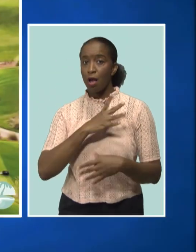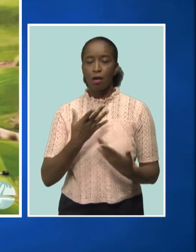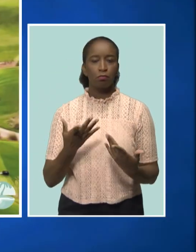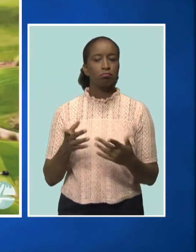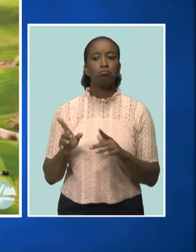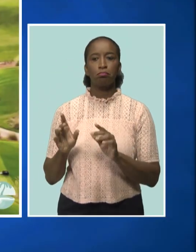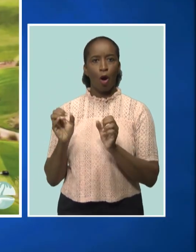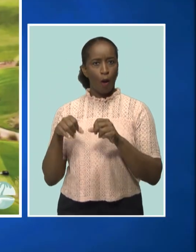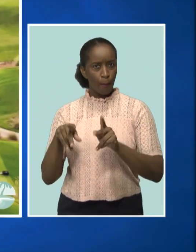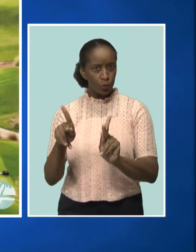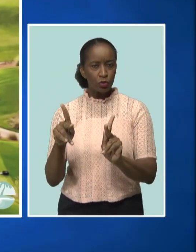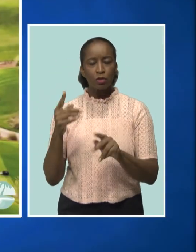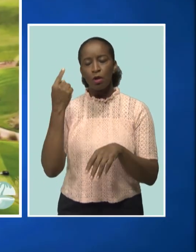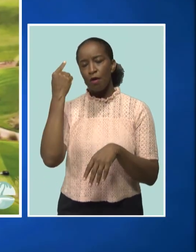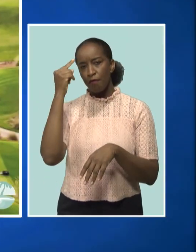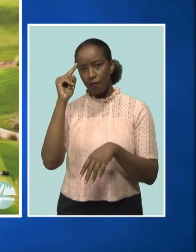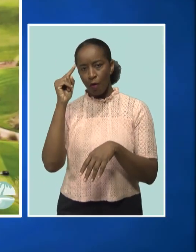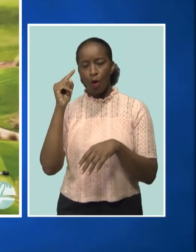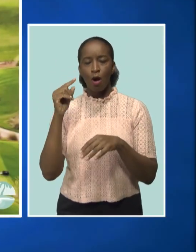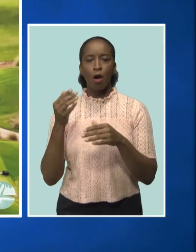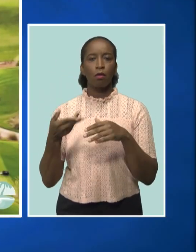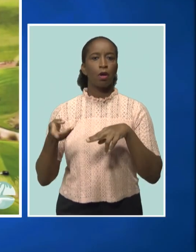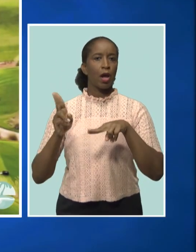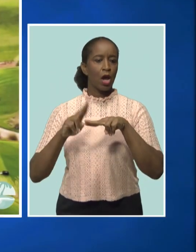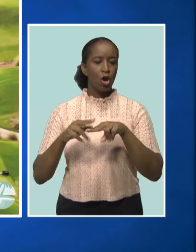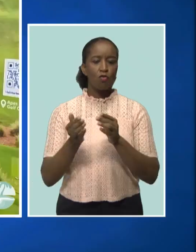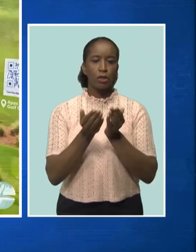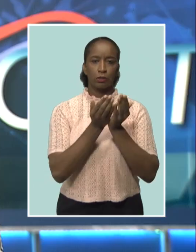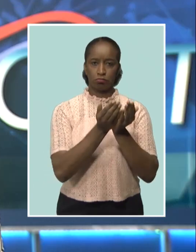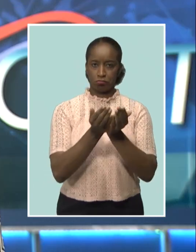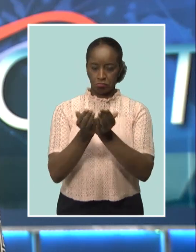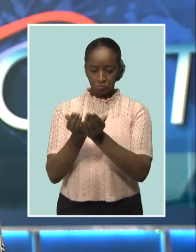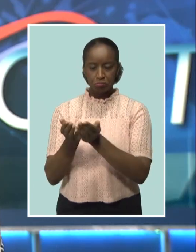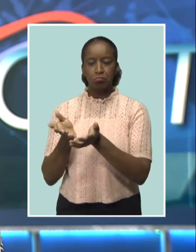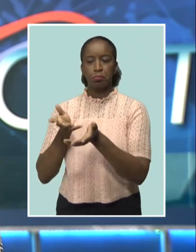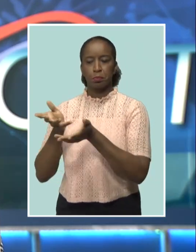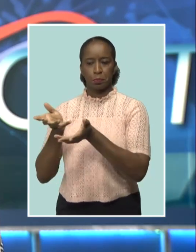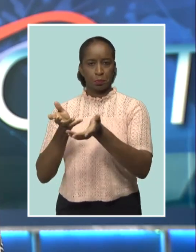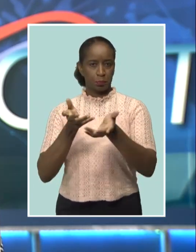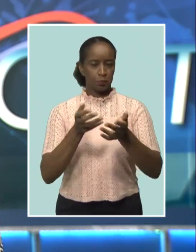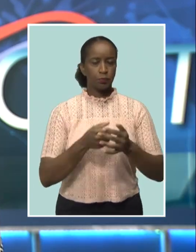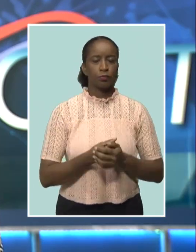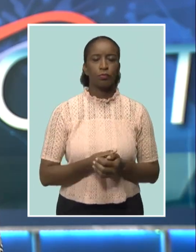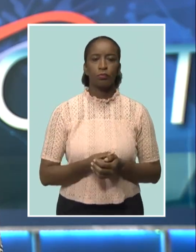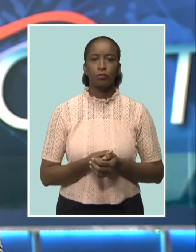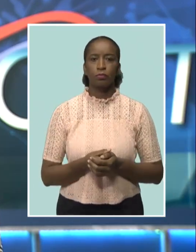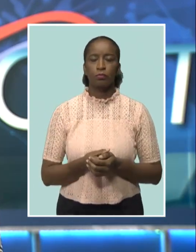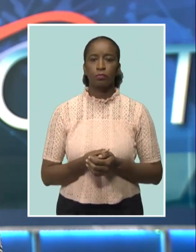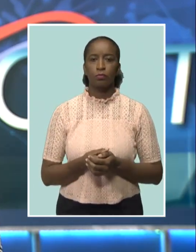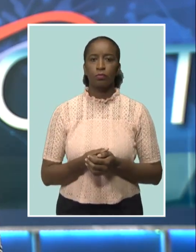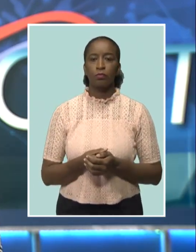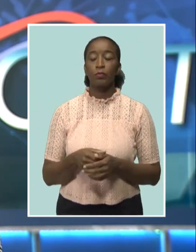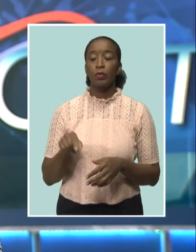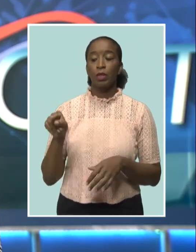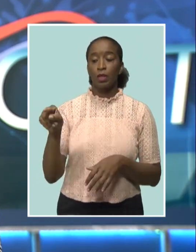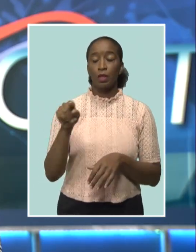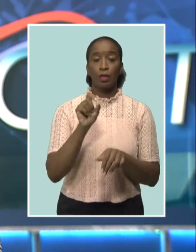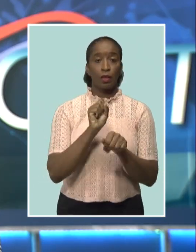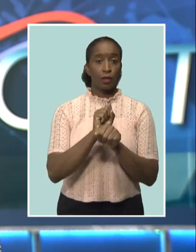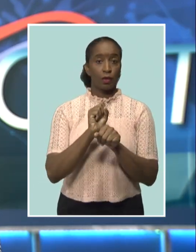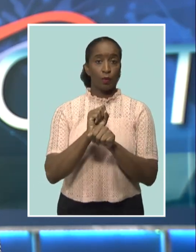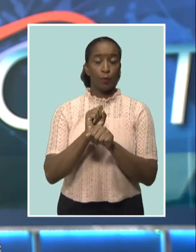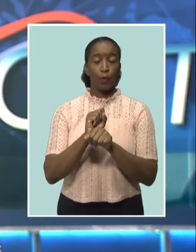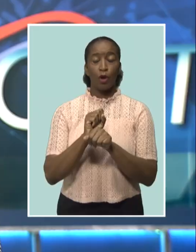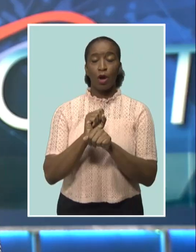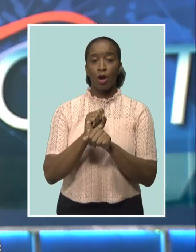for increased seat capacity, we are having those conversations. A large percentage of the Grantley Adams International Airport